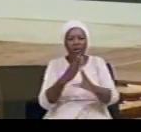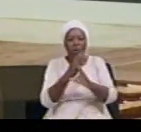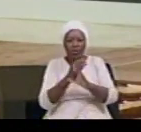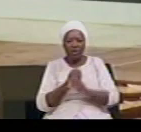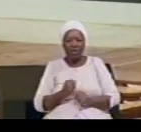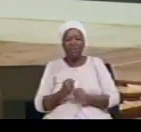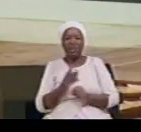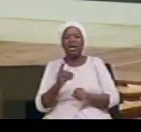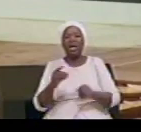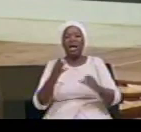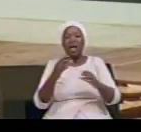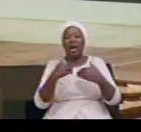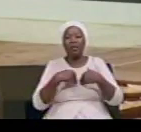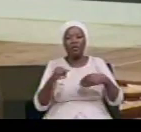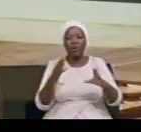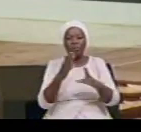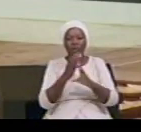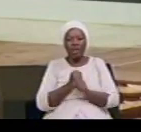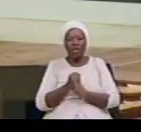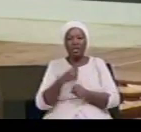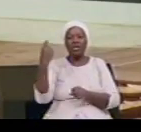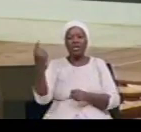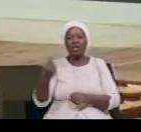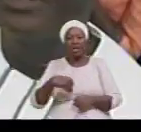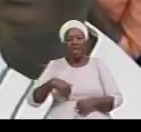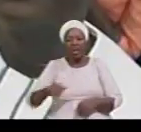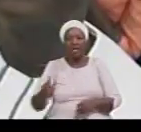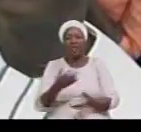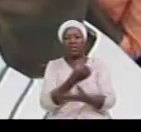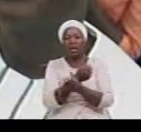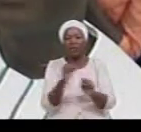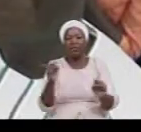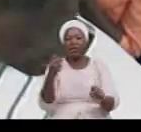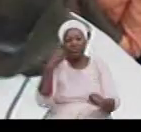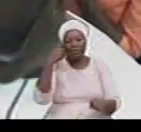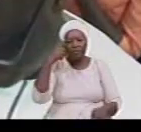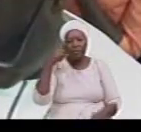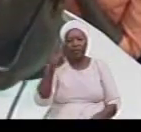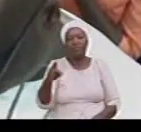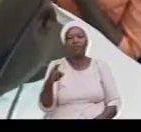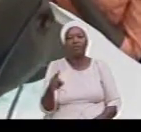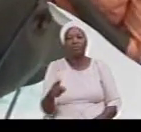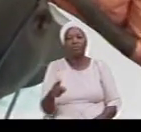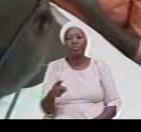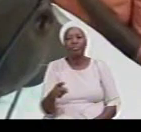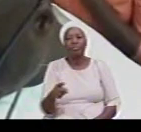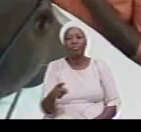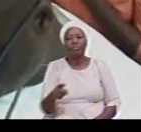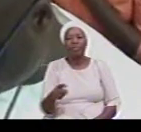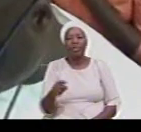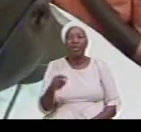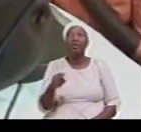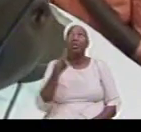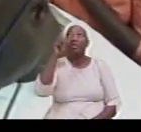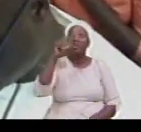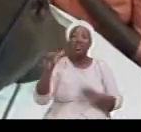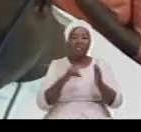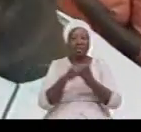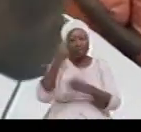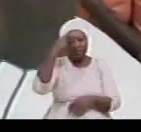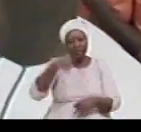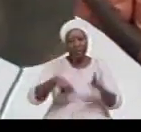having obtained eternal redemption for you. He did it for me. For